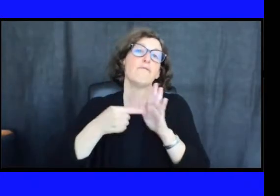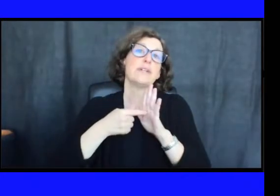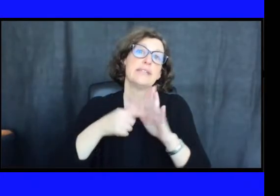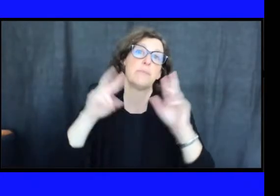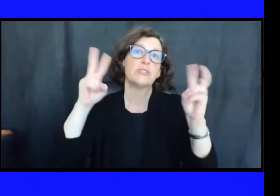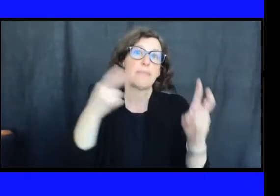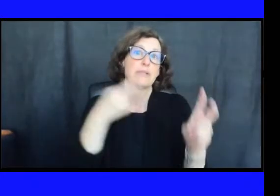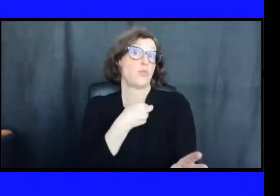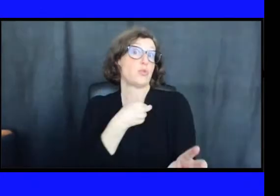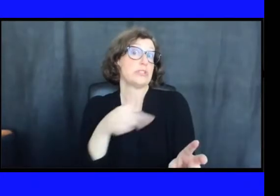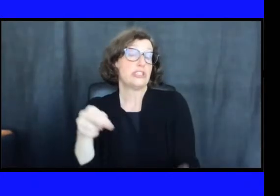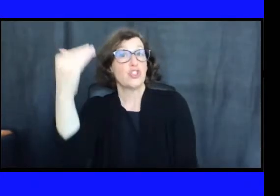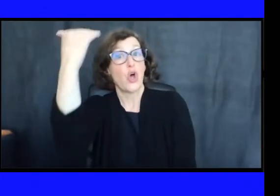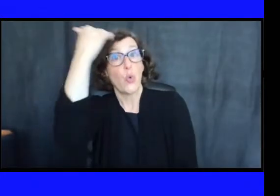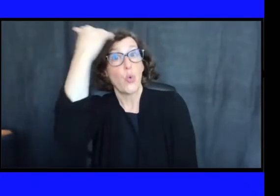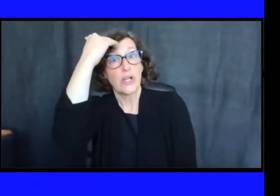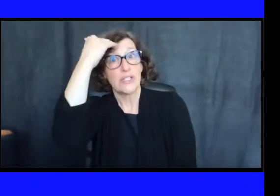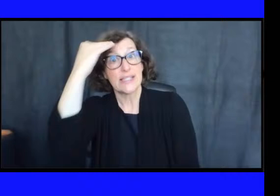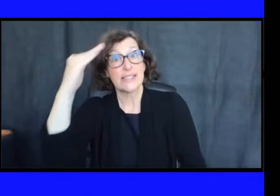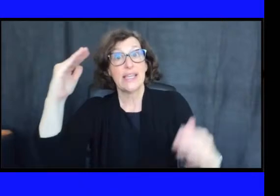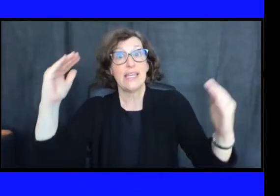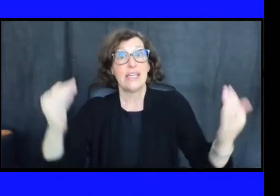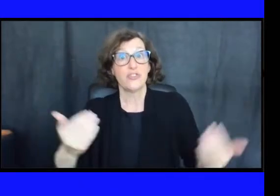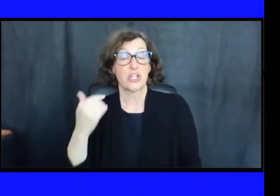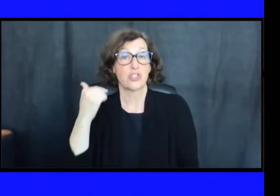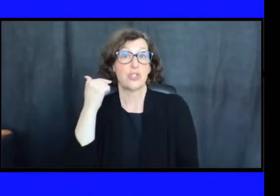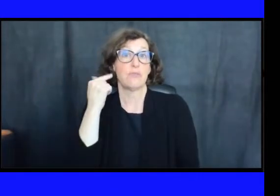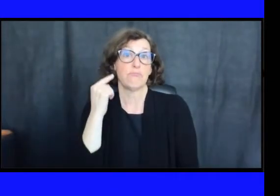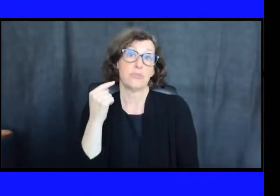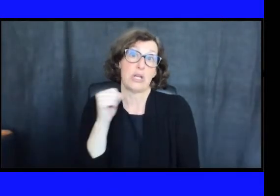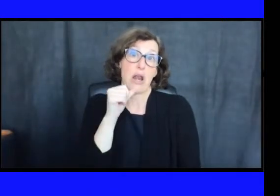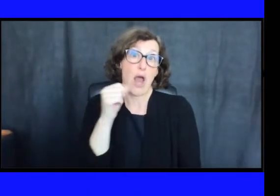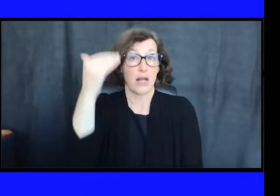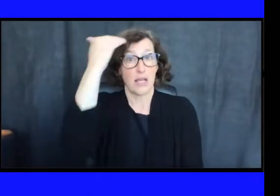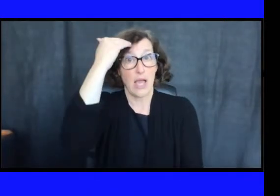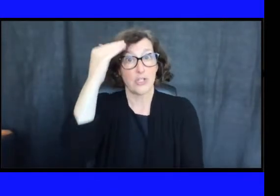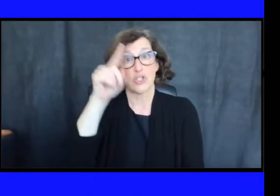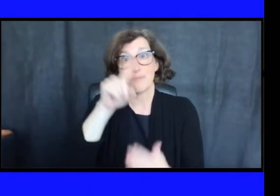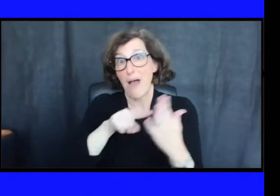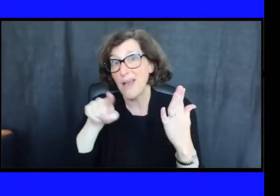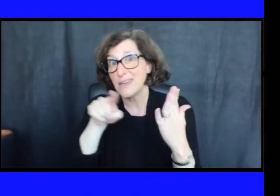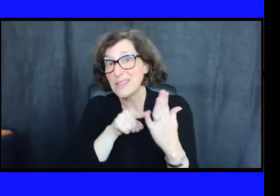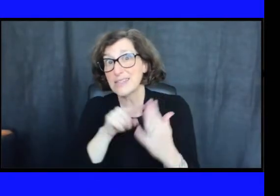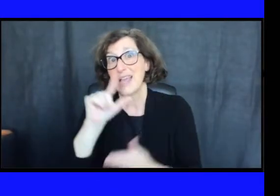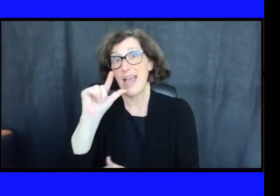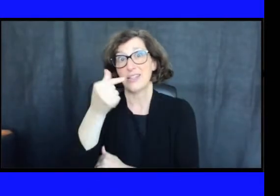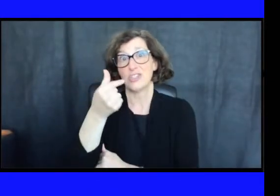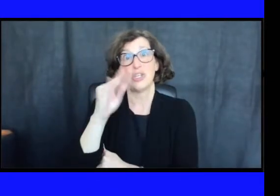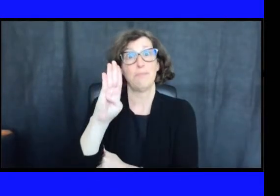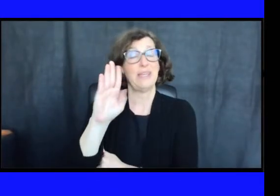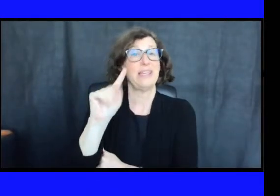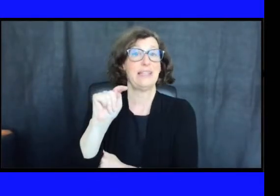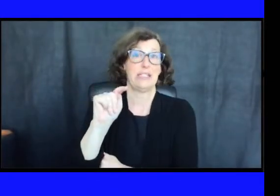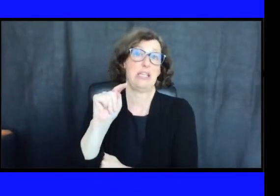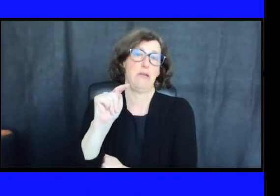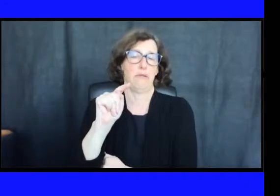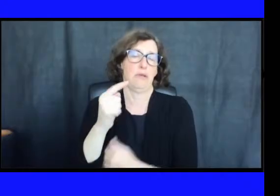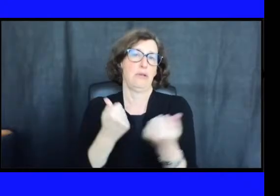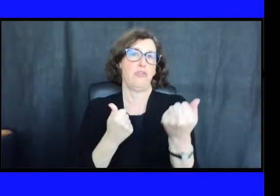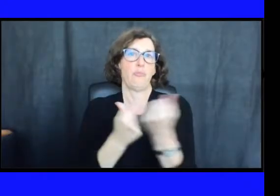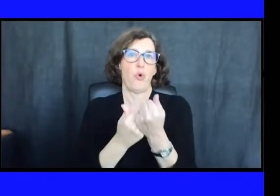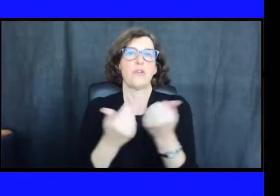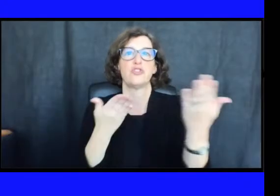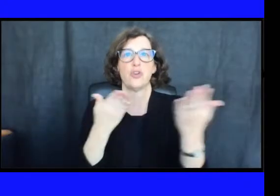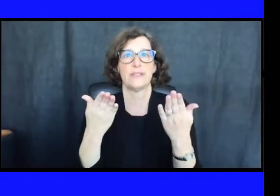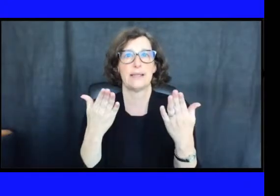Let me ask each one of the members if there is any questions. Jose, any questions? I just want to commend you for